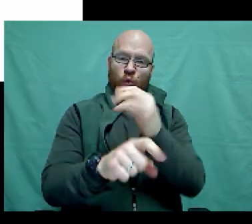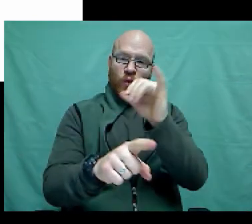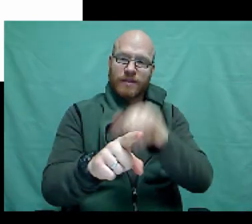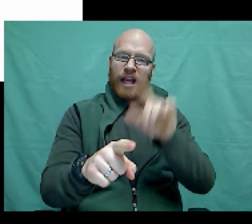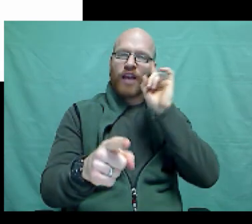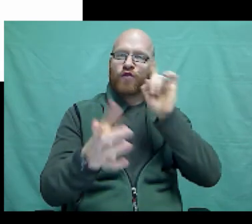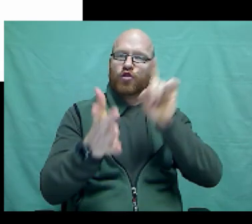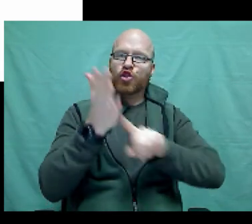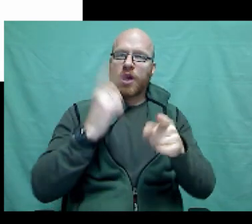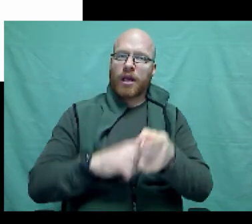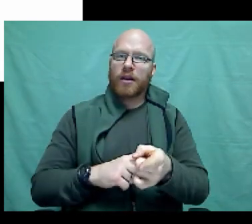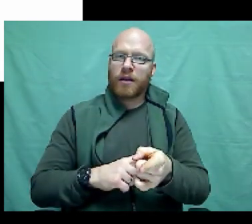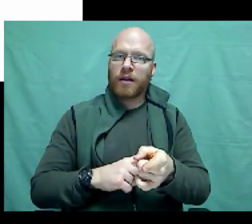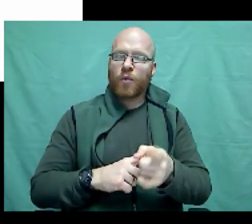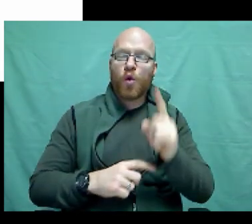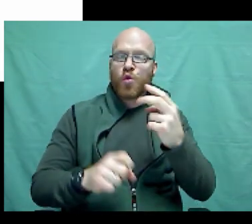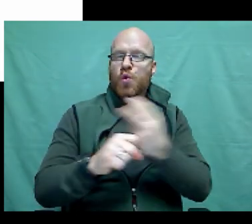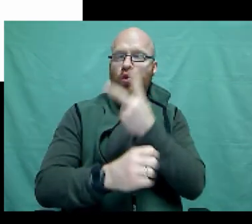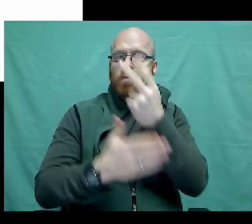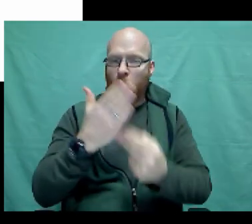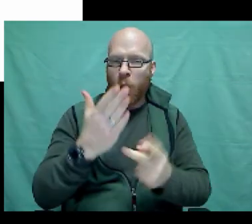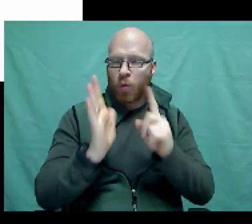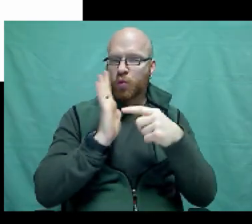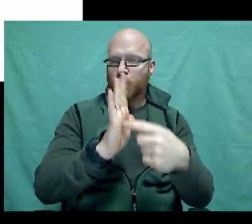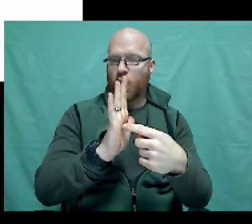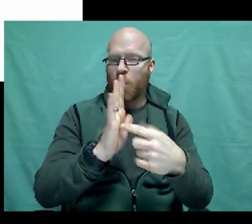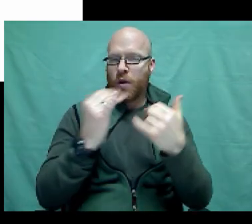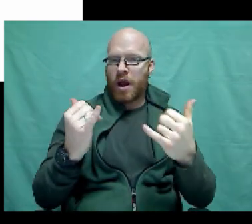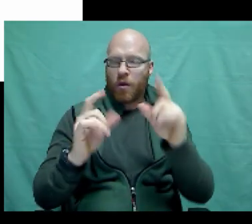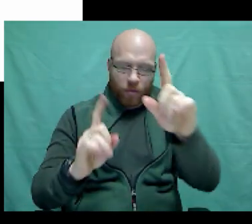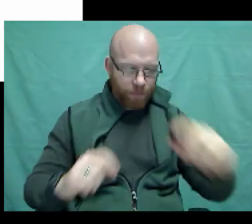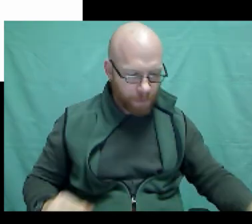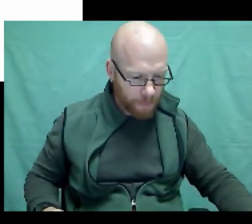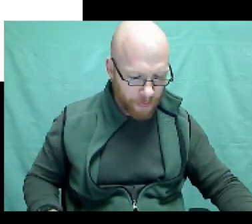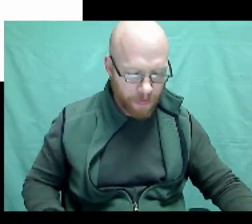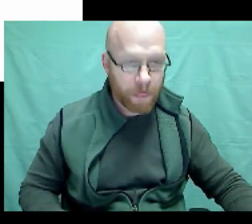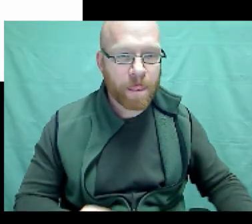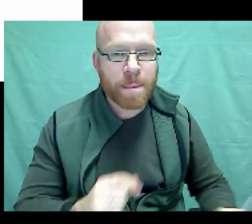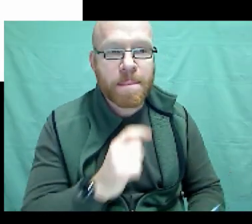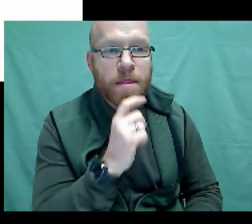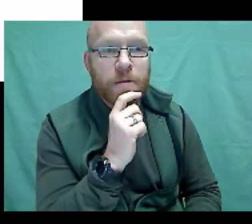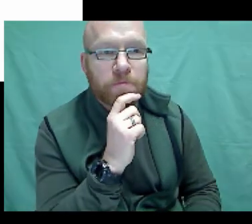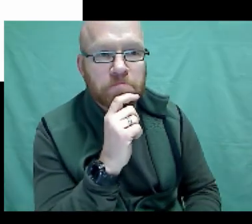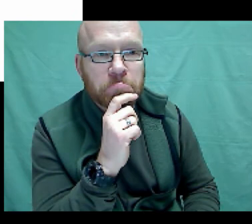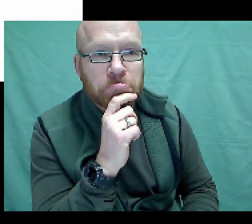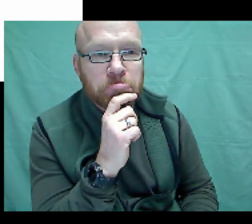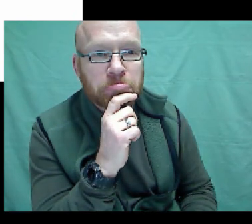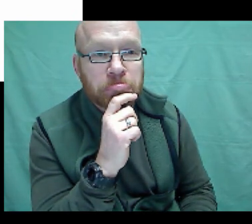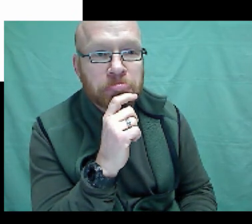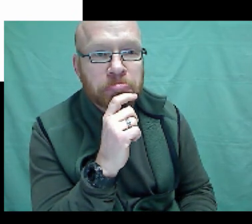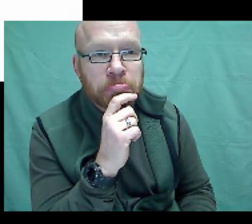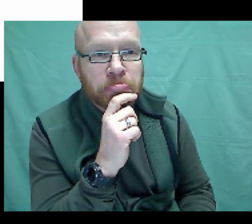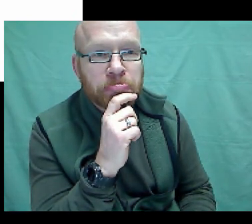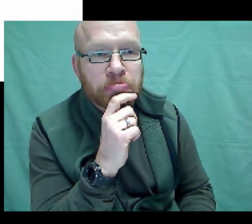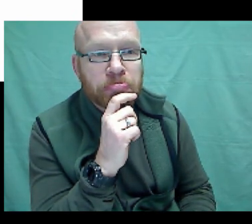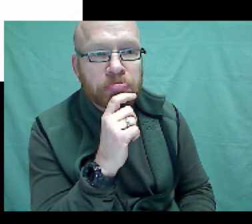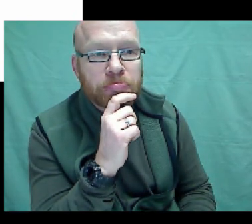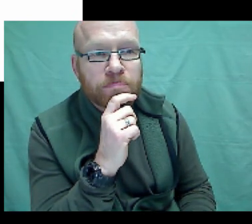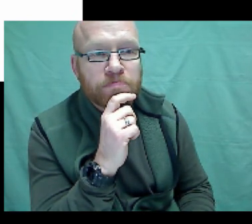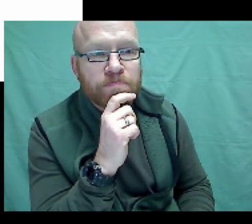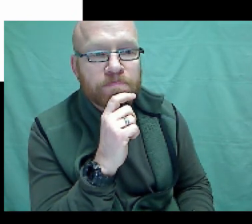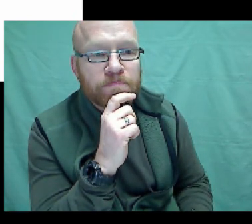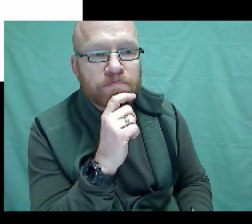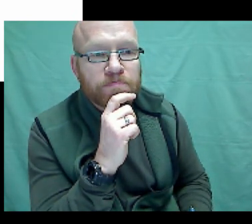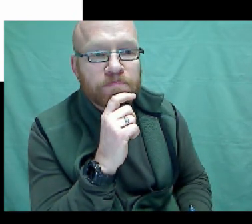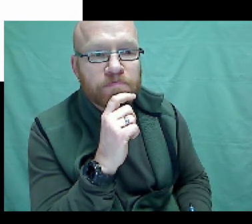So now, 2S plus 8N equals 5,018. We need this equation plus the other